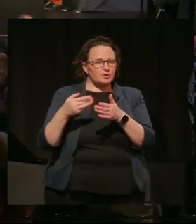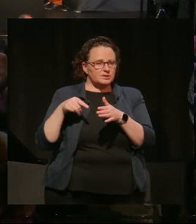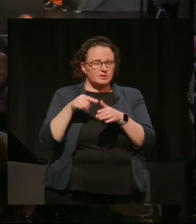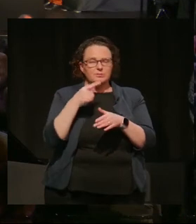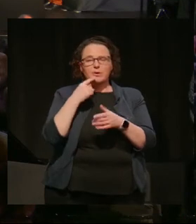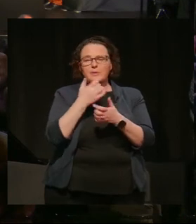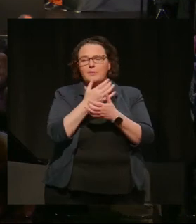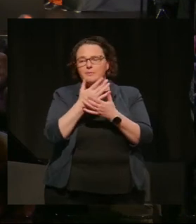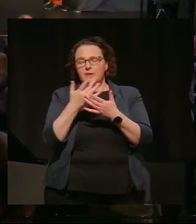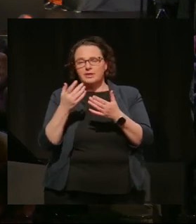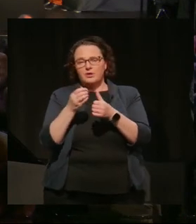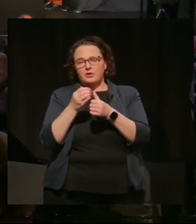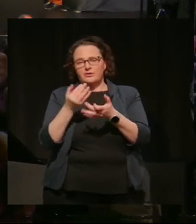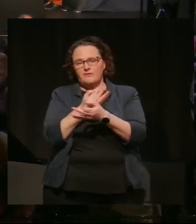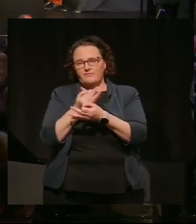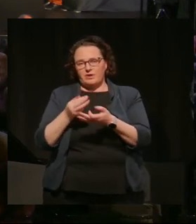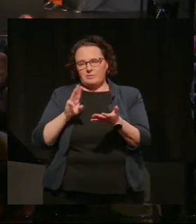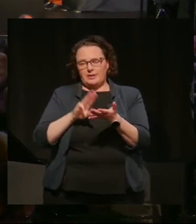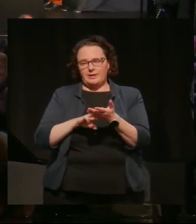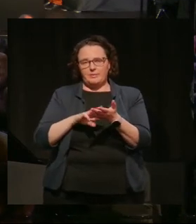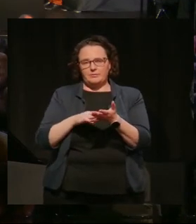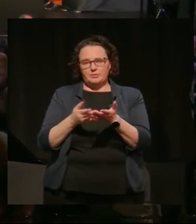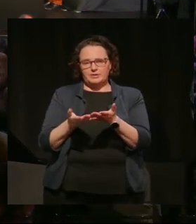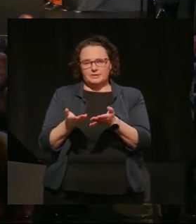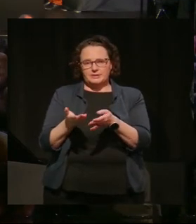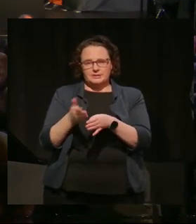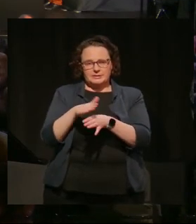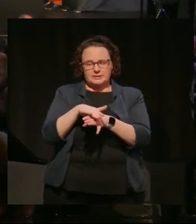members perished in the Holocaust.